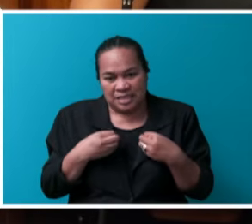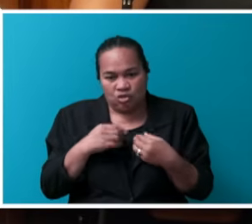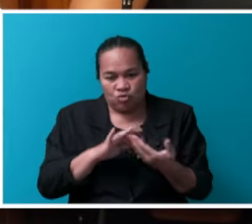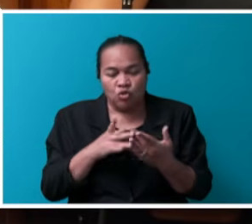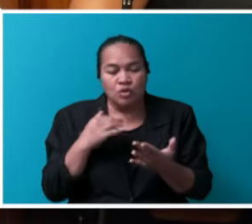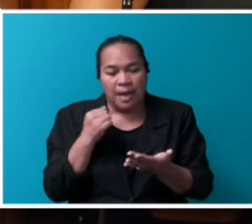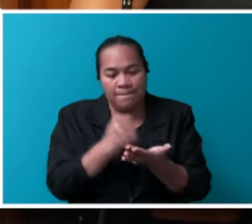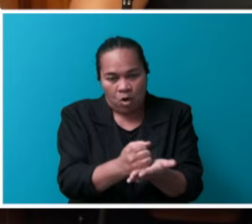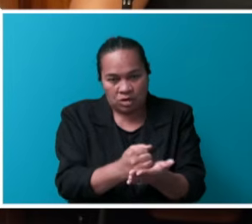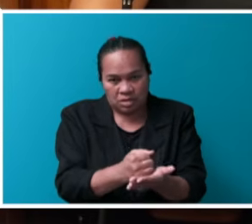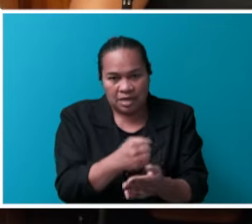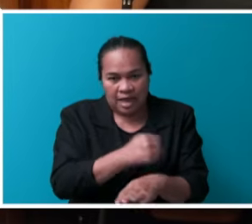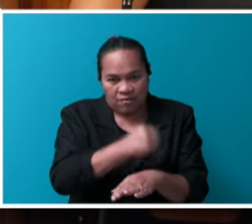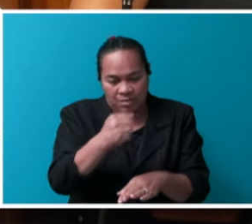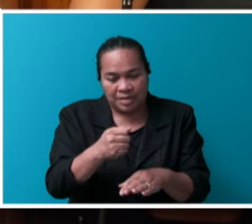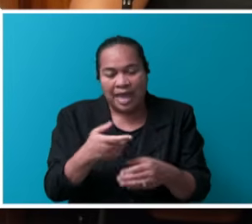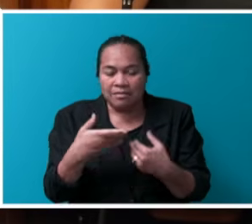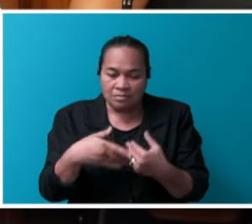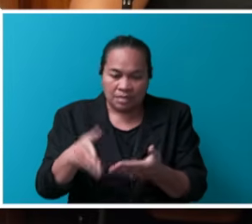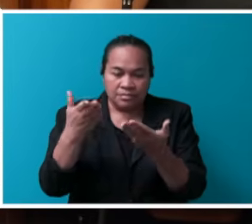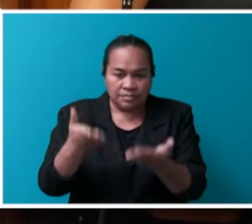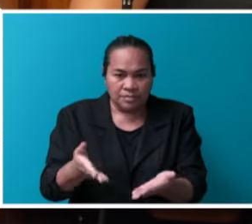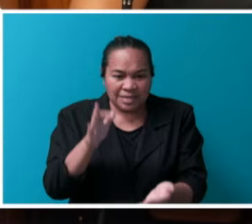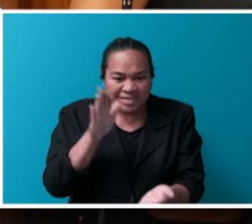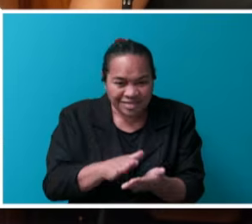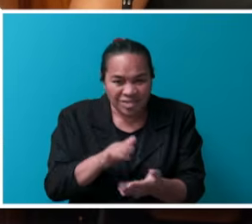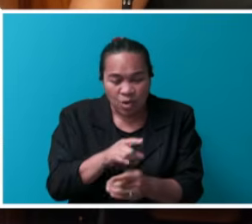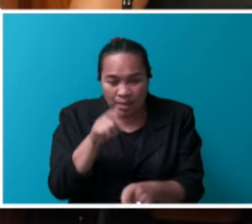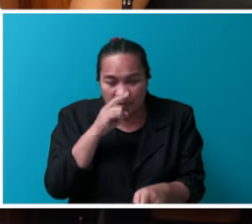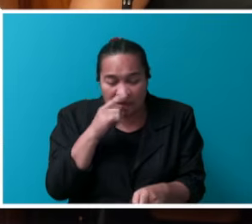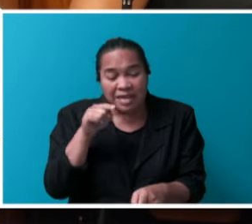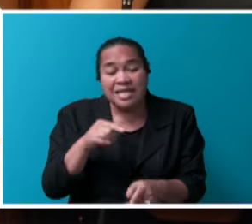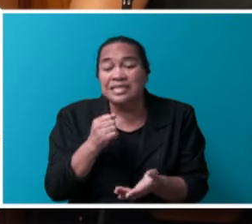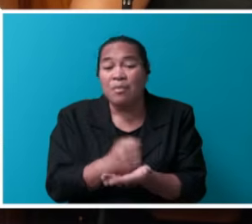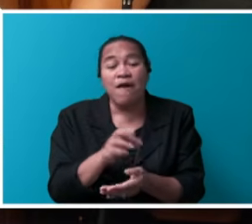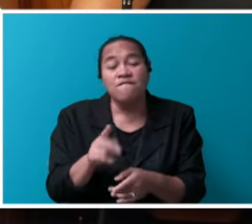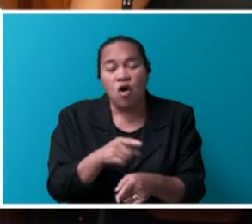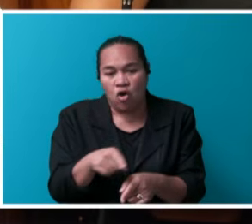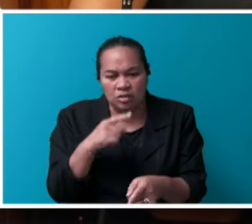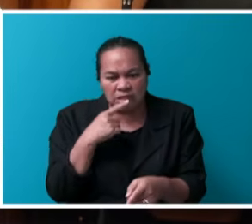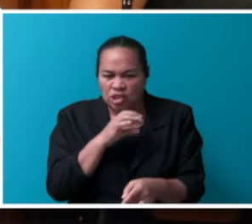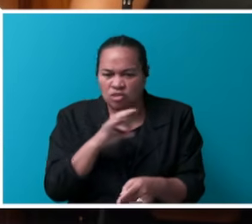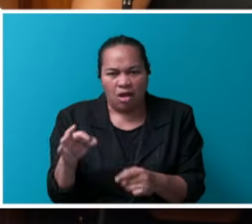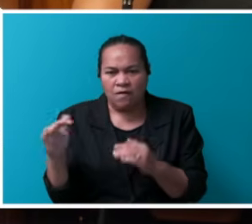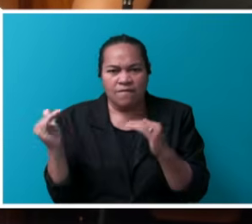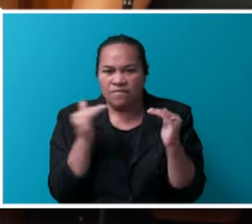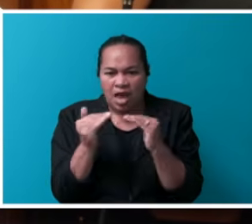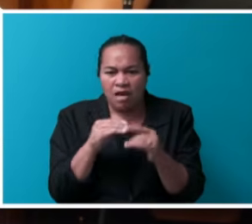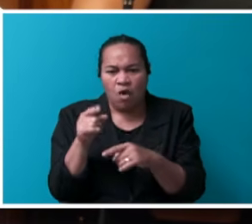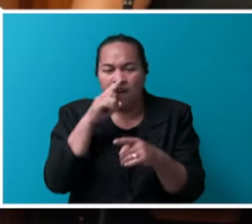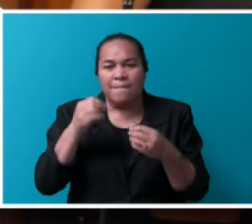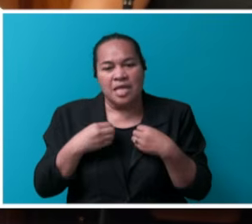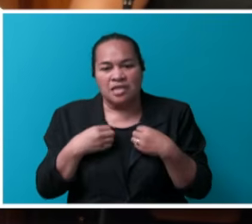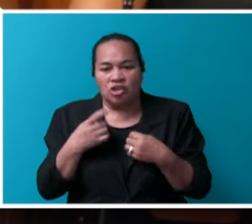and pass these reductions to our people. This support is meant for the consumers, and it is unjust and unethical for businesses to pocket